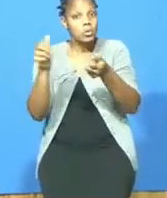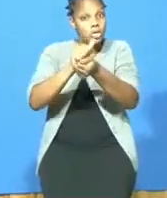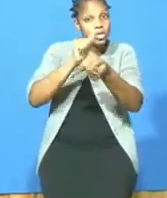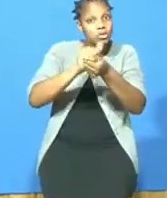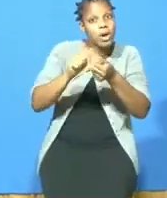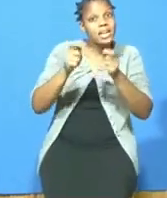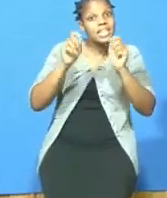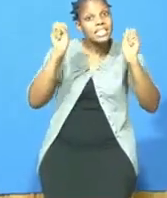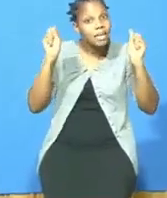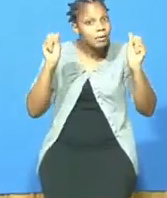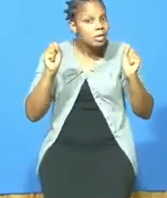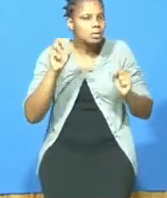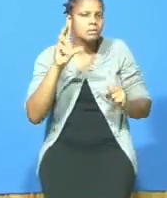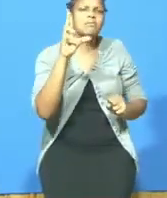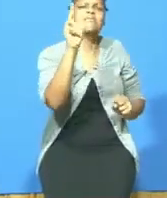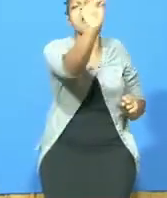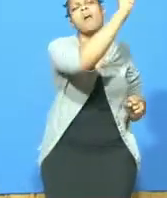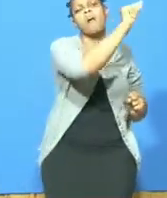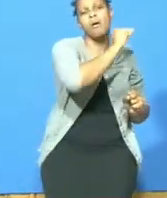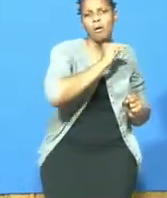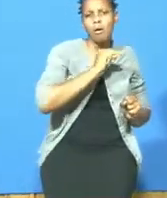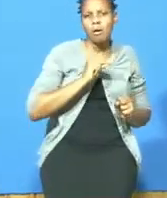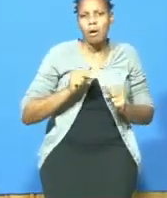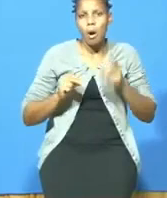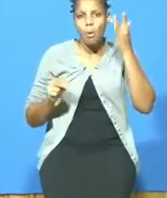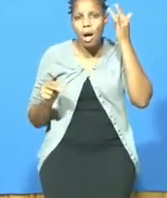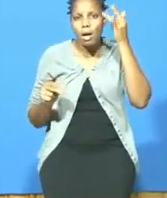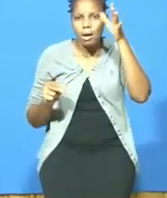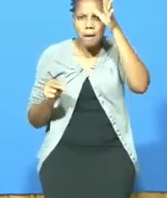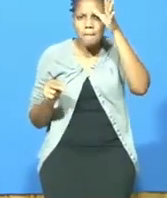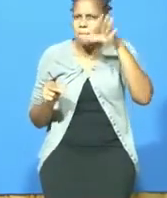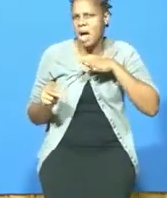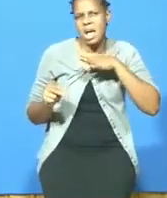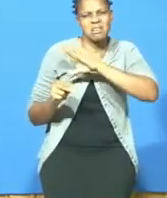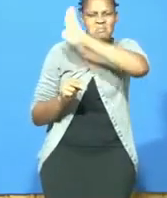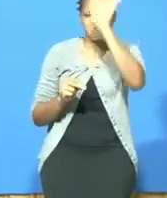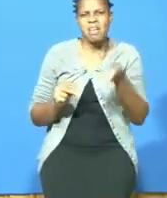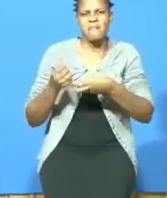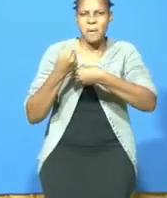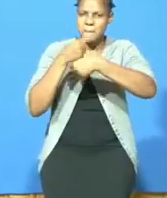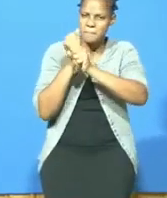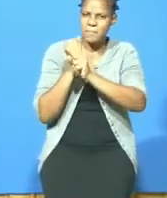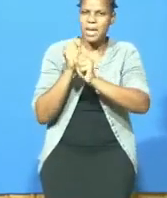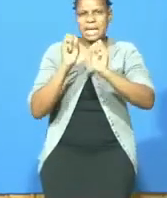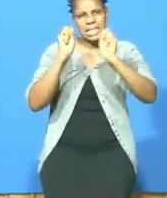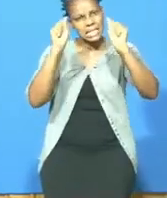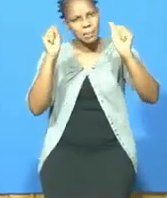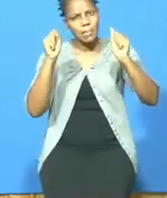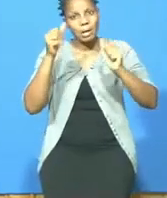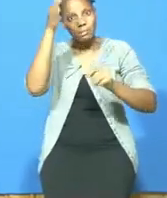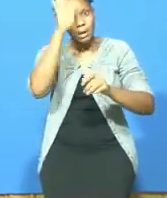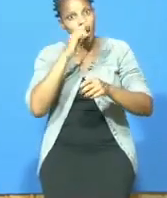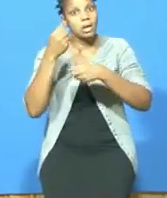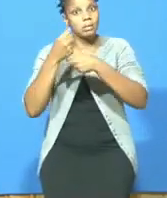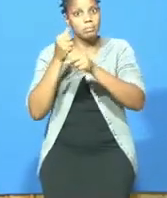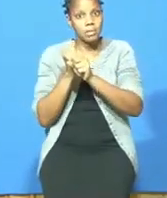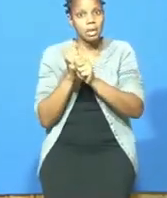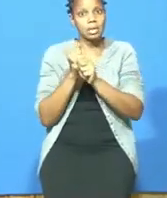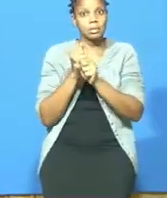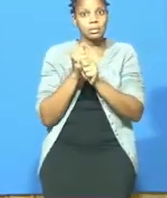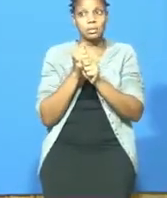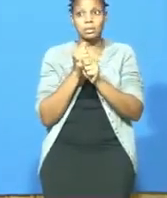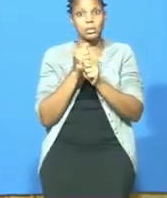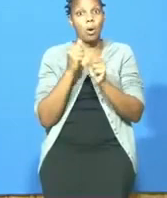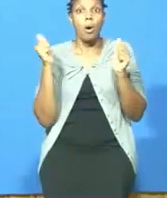No! Because man did not create the Sabbath. God created the Sabbath. Somebody needs to